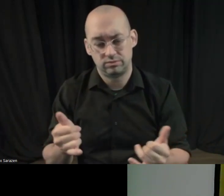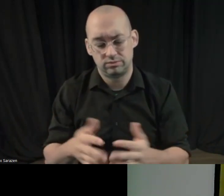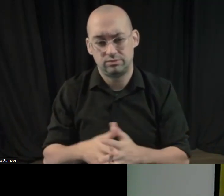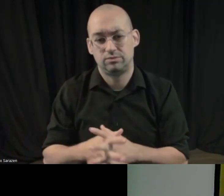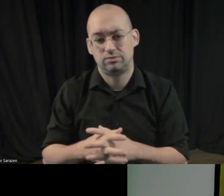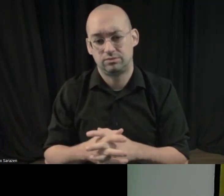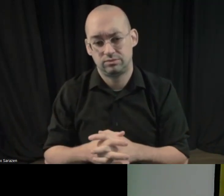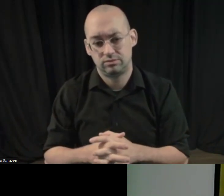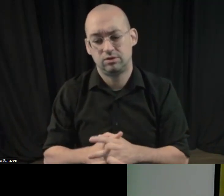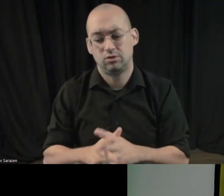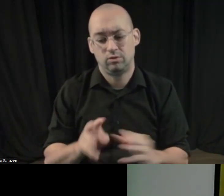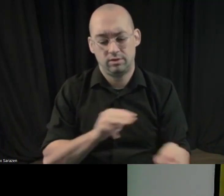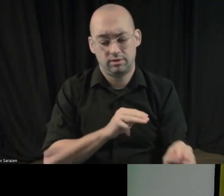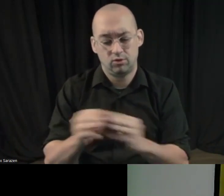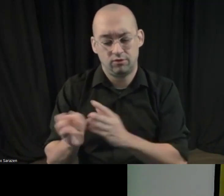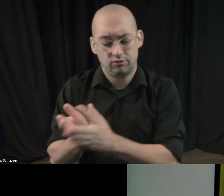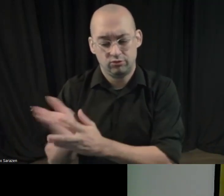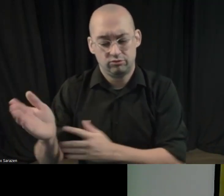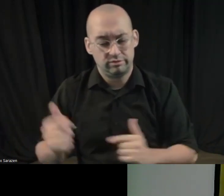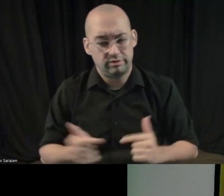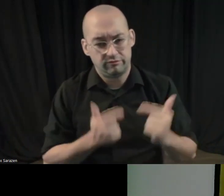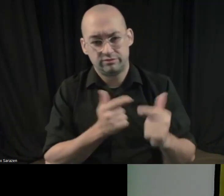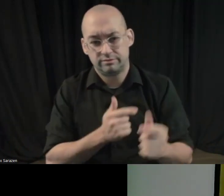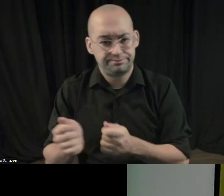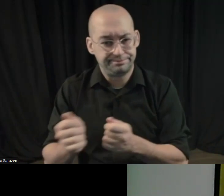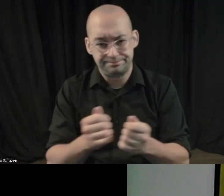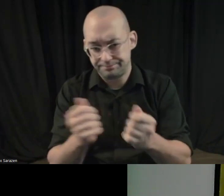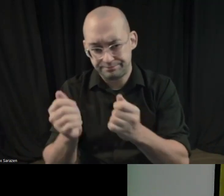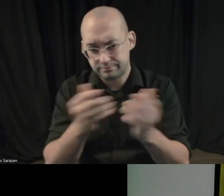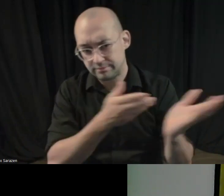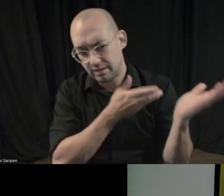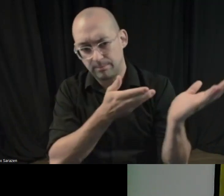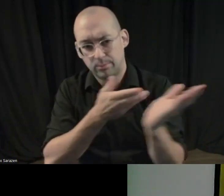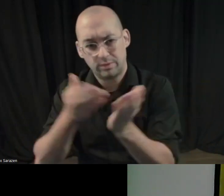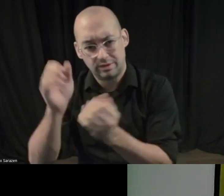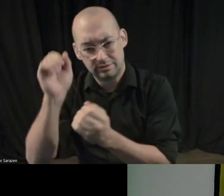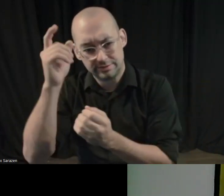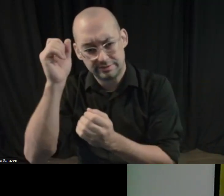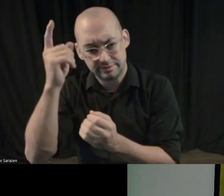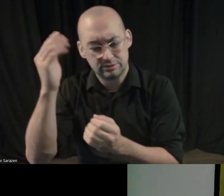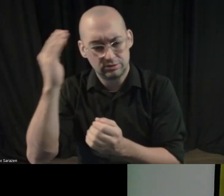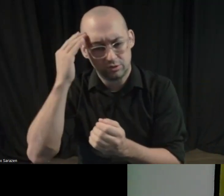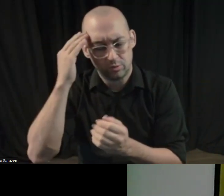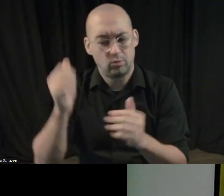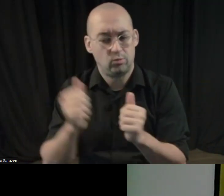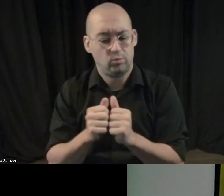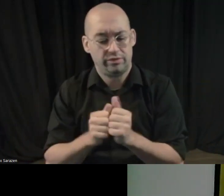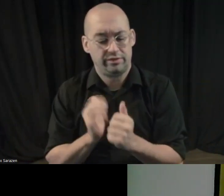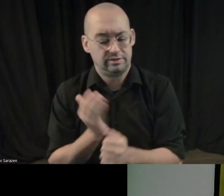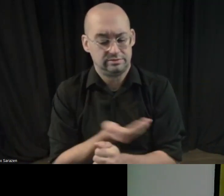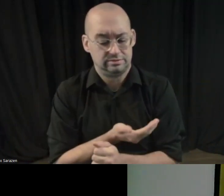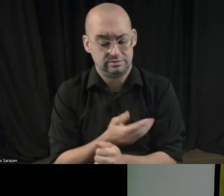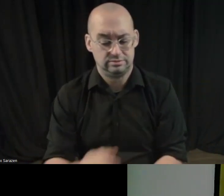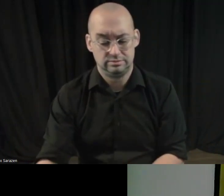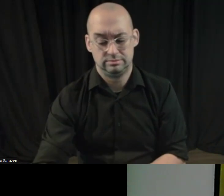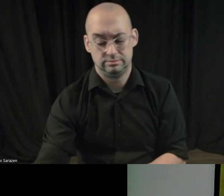And as we move through this lifetime, we carry this understanding and knowing with us, with each